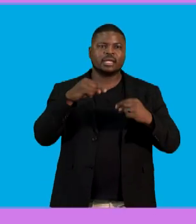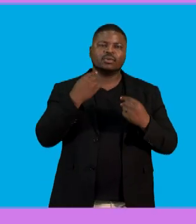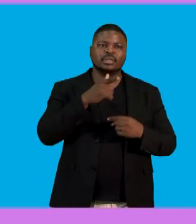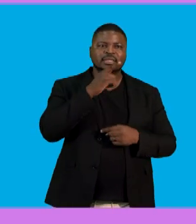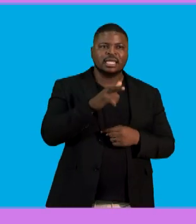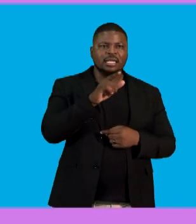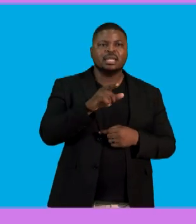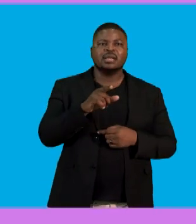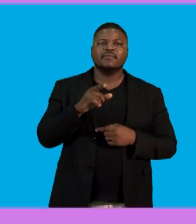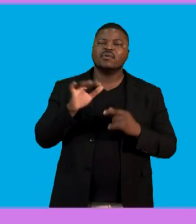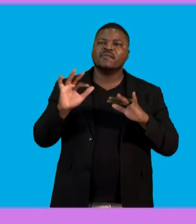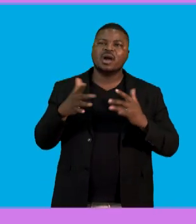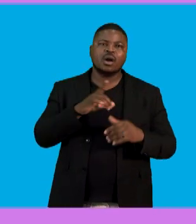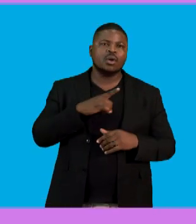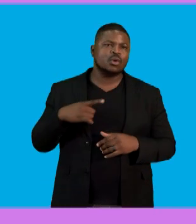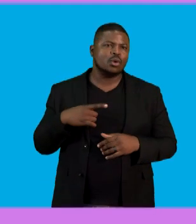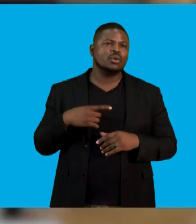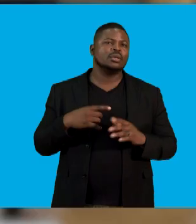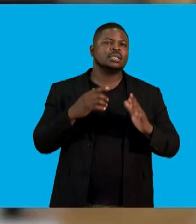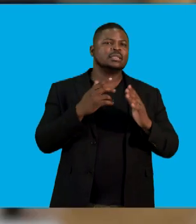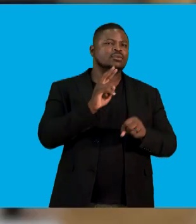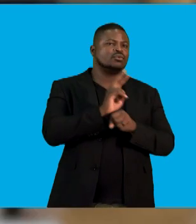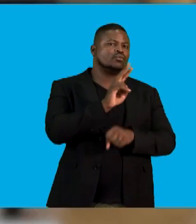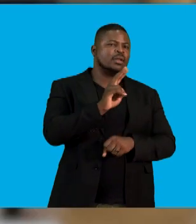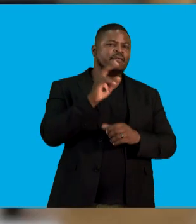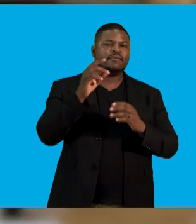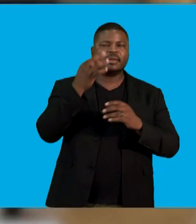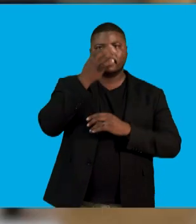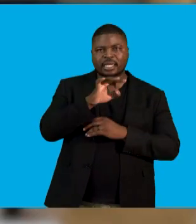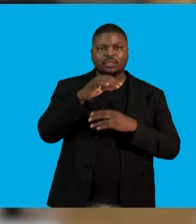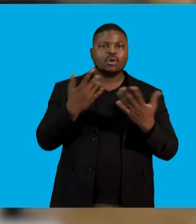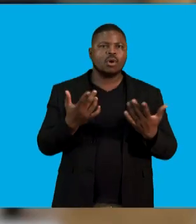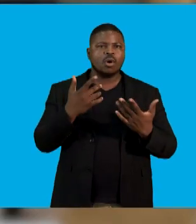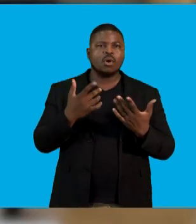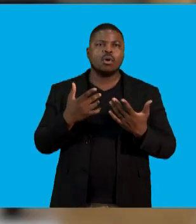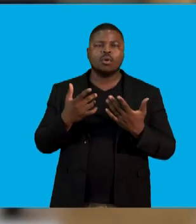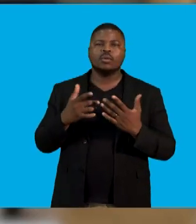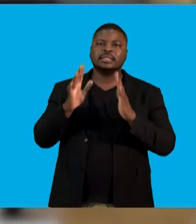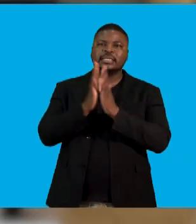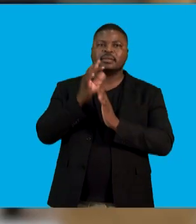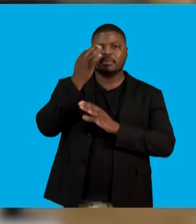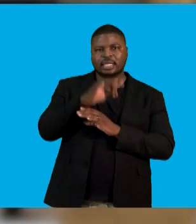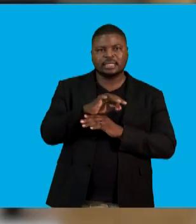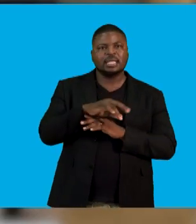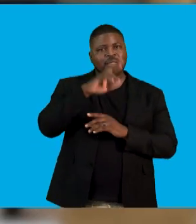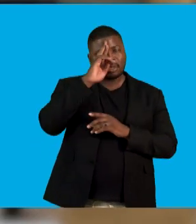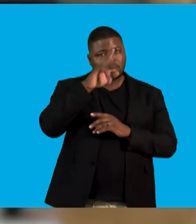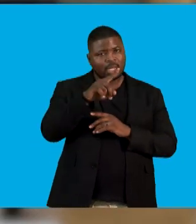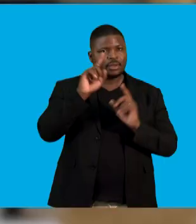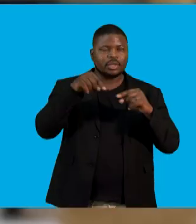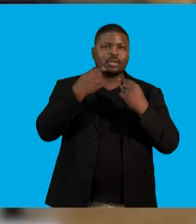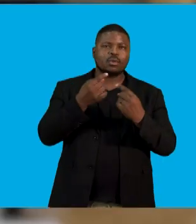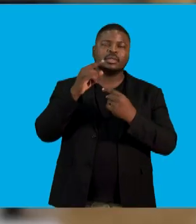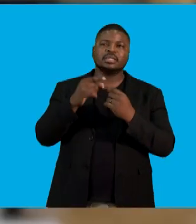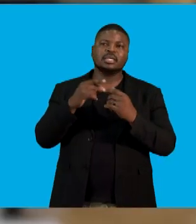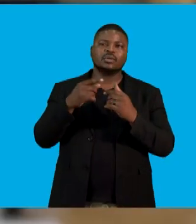whether was it for 10 minutes, 11 minutes, 12 minutes, or 13 minutes, or 14 minutes. But what we know is that you cannot cook the mixture